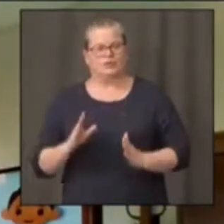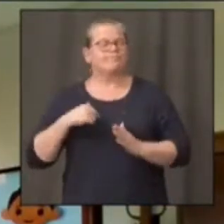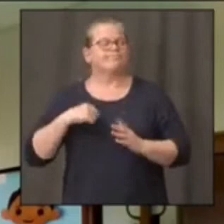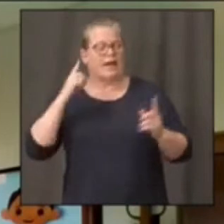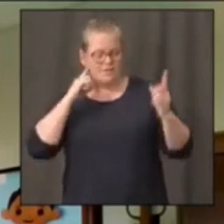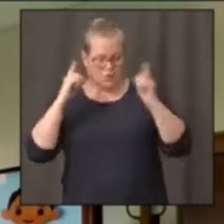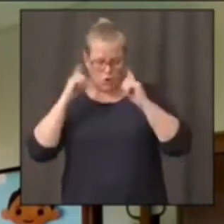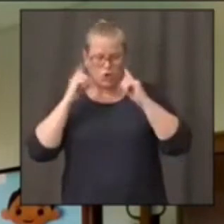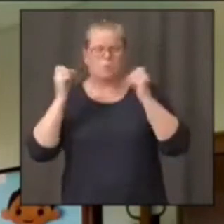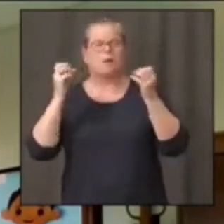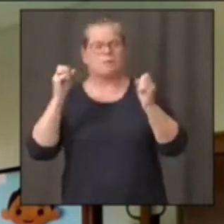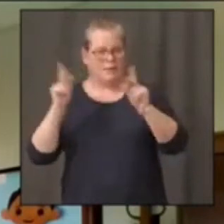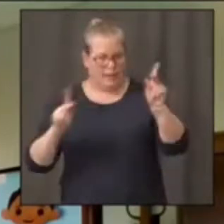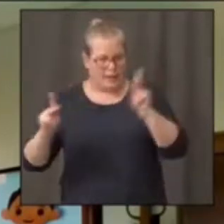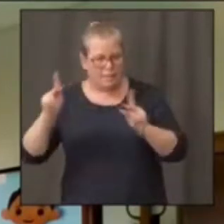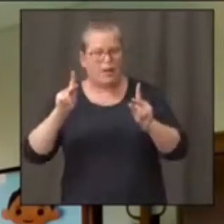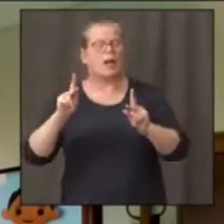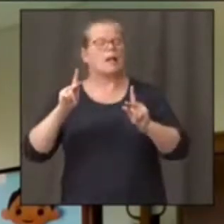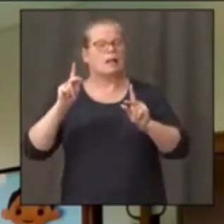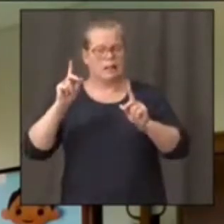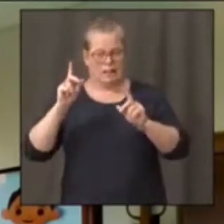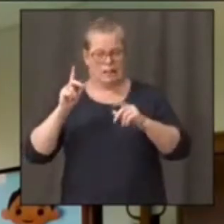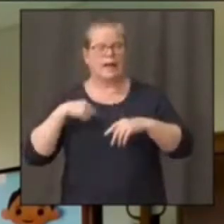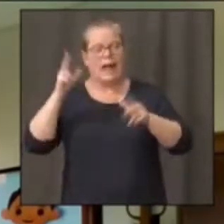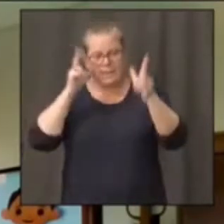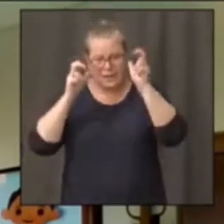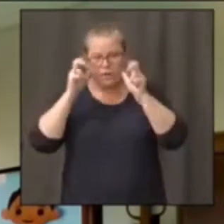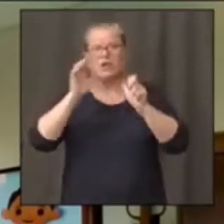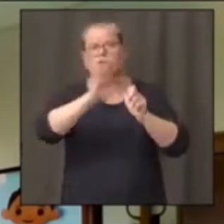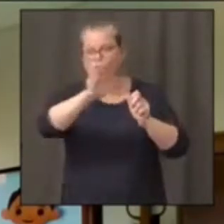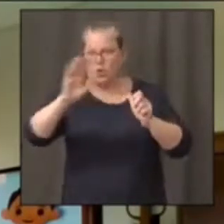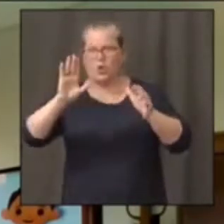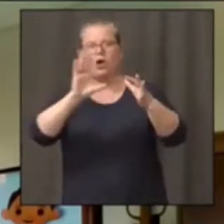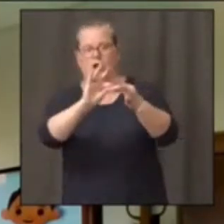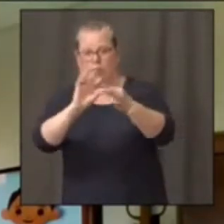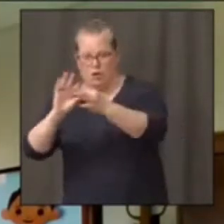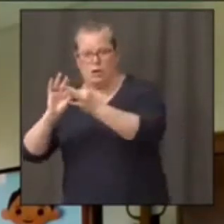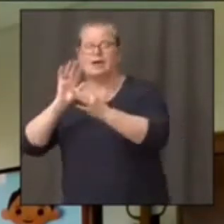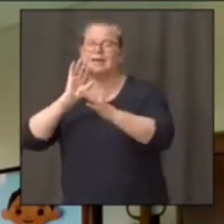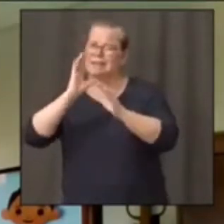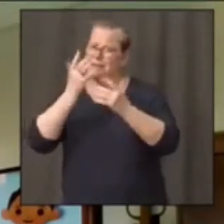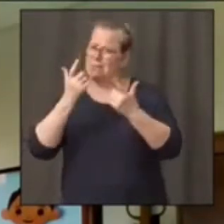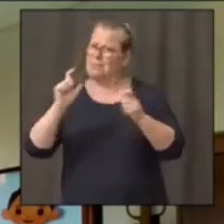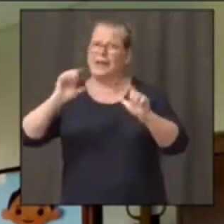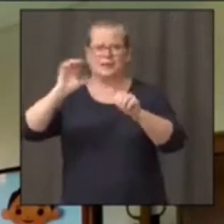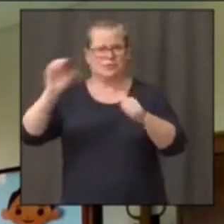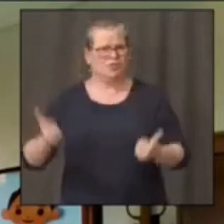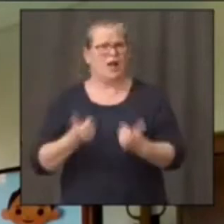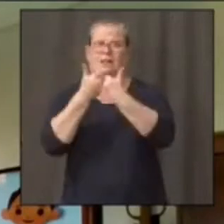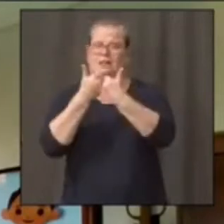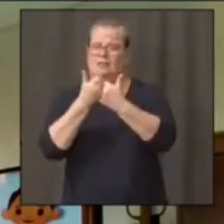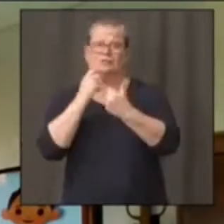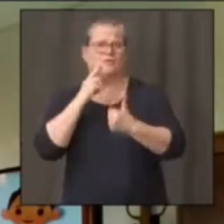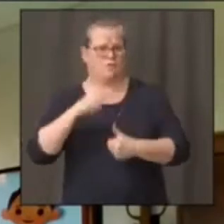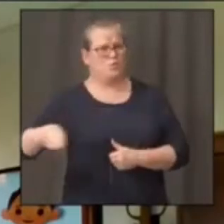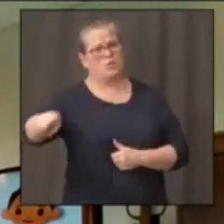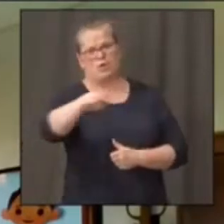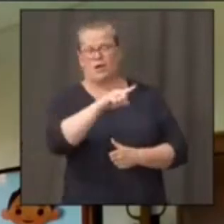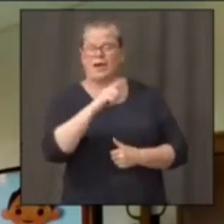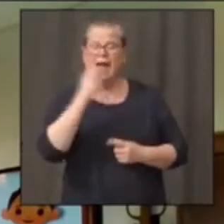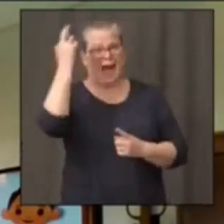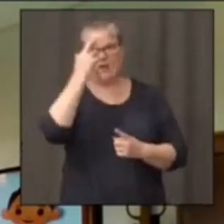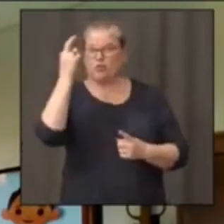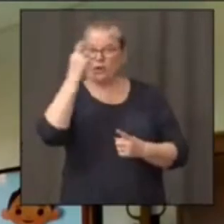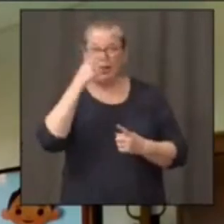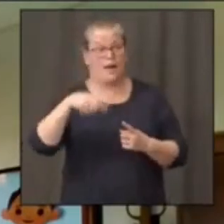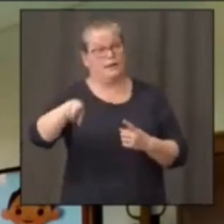you. I recognize that this was thrust upon you without, this is just something that now